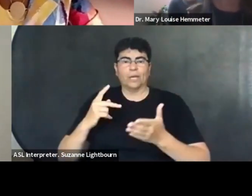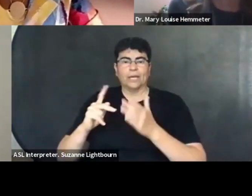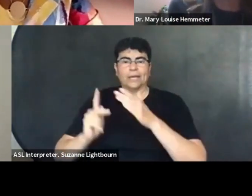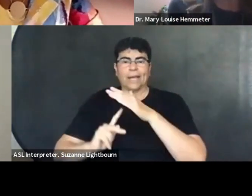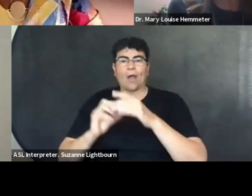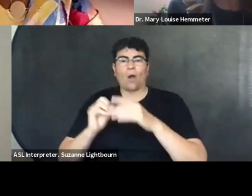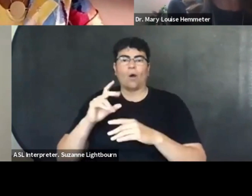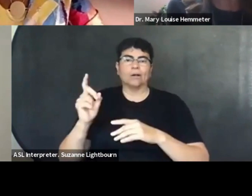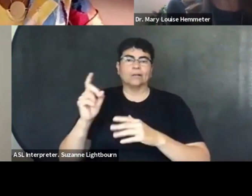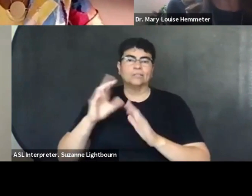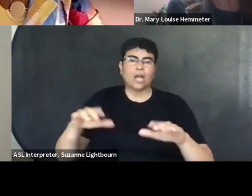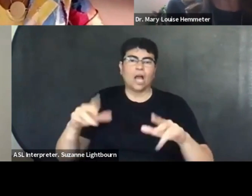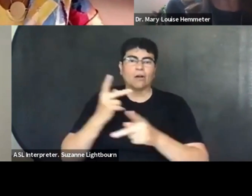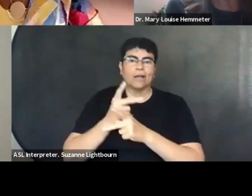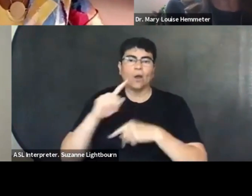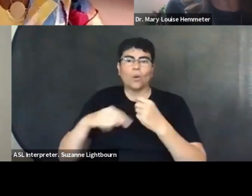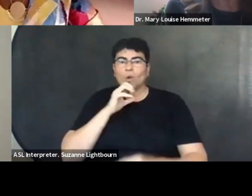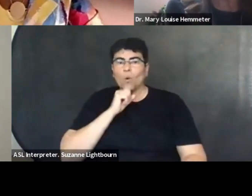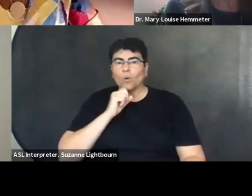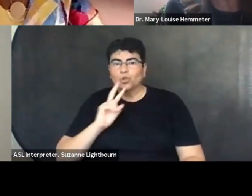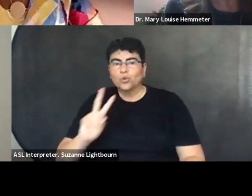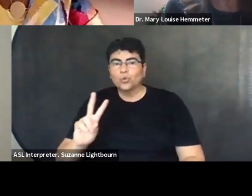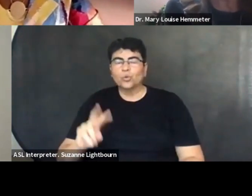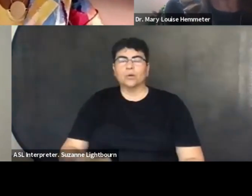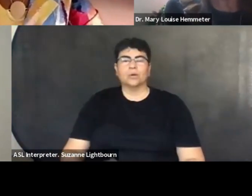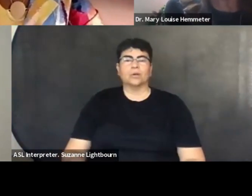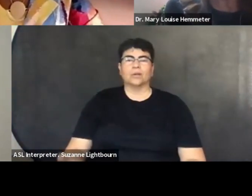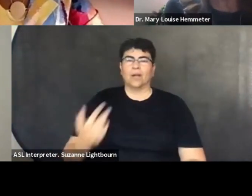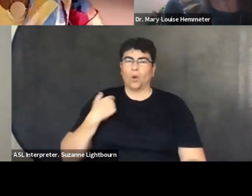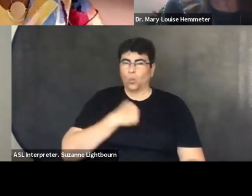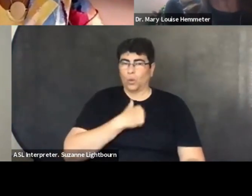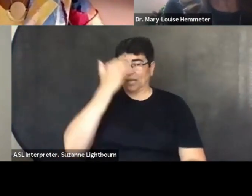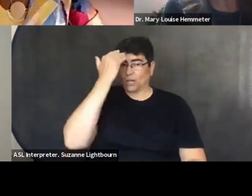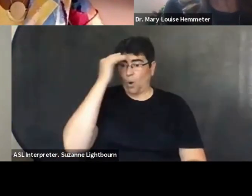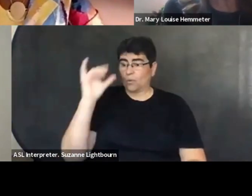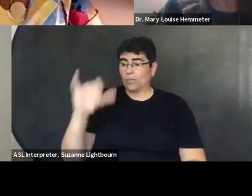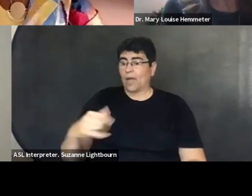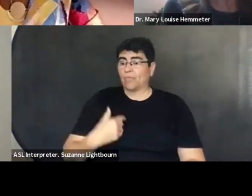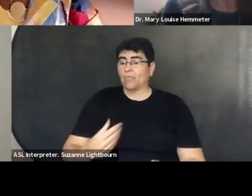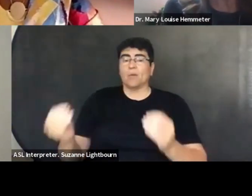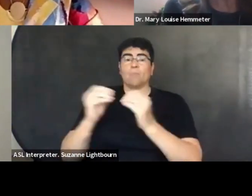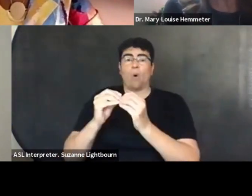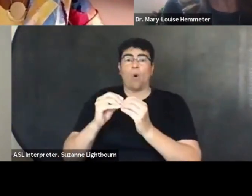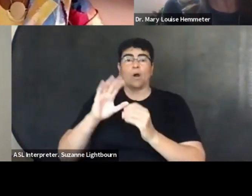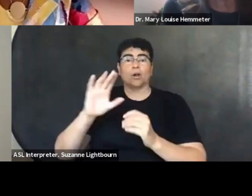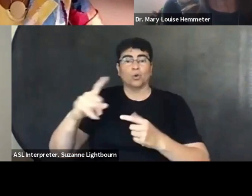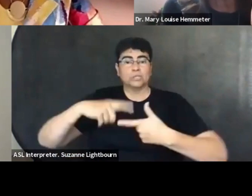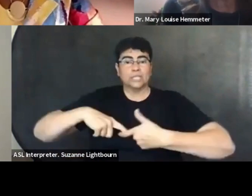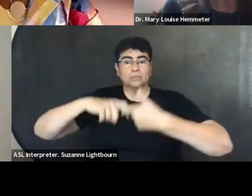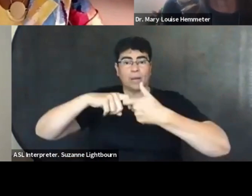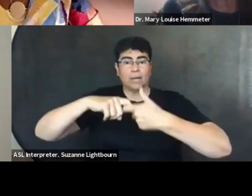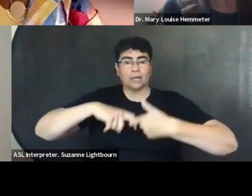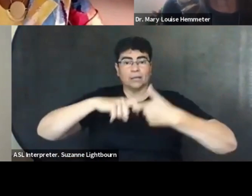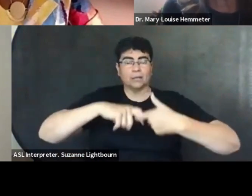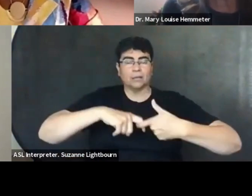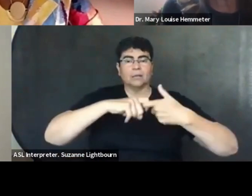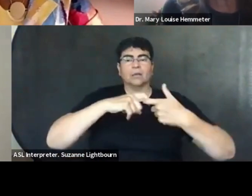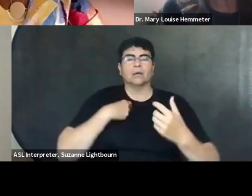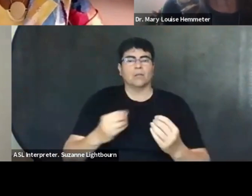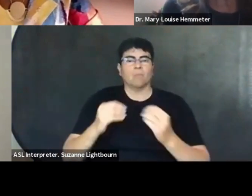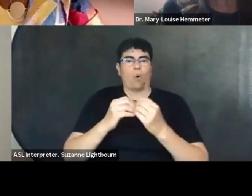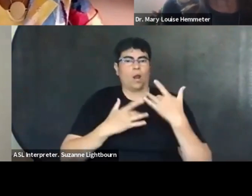they're 2. And what we know about that is that the more you're suspended, the more likely you're going to